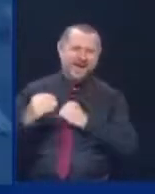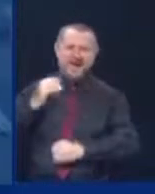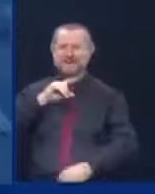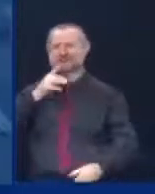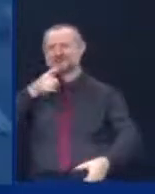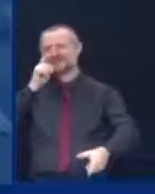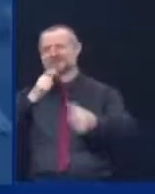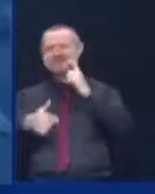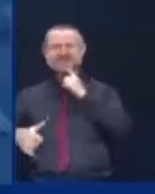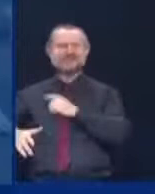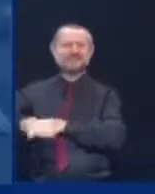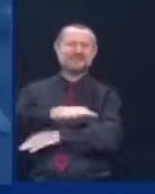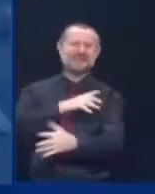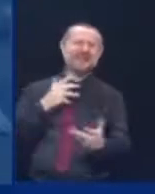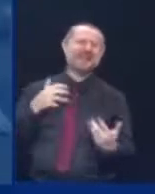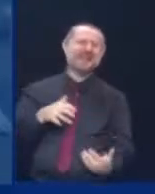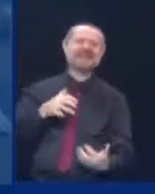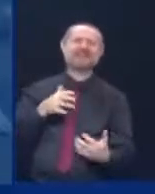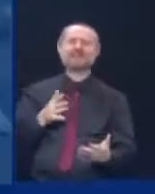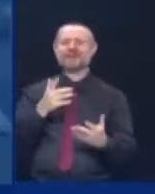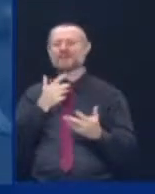hugging.